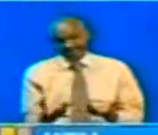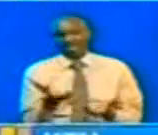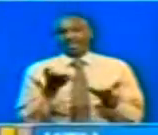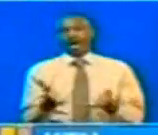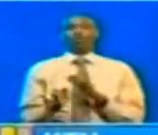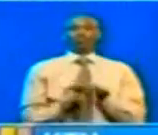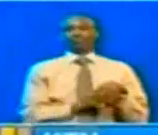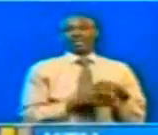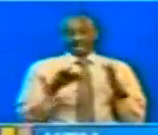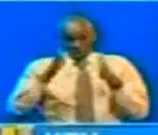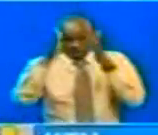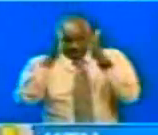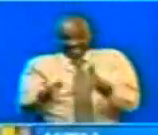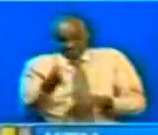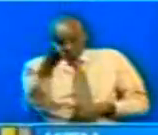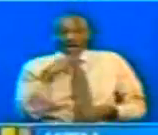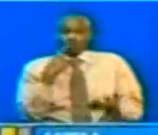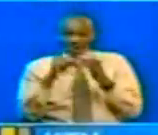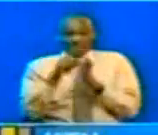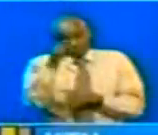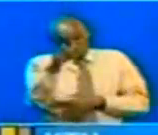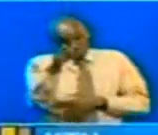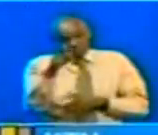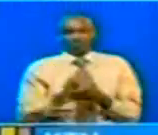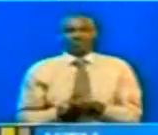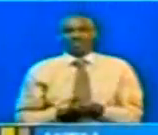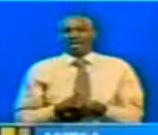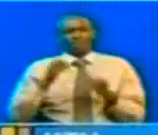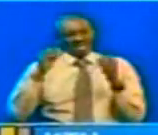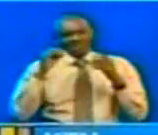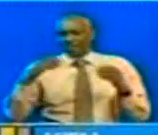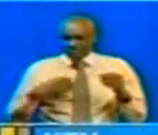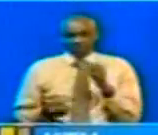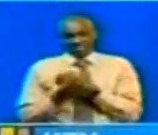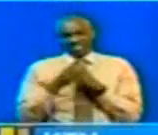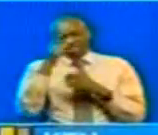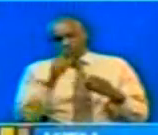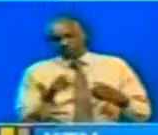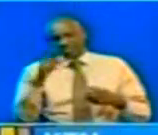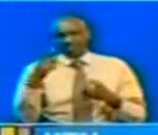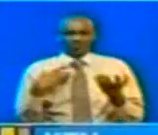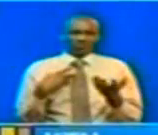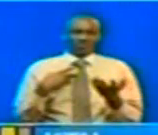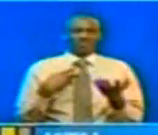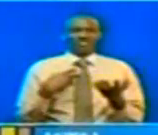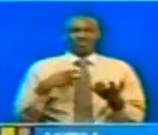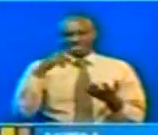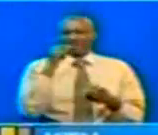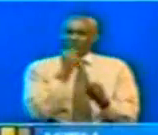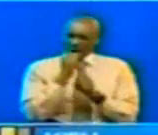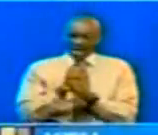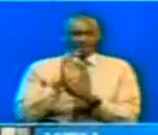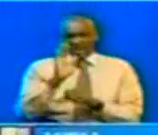to Waiguru the person. You've heard, I'm sure, a lot of descriptions about yourself. You take no prisoners in your execution of your